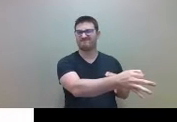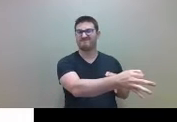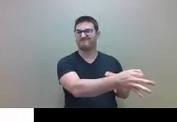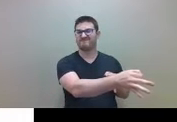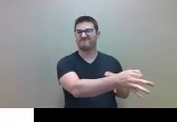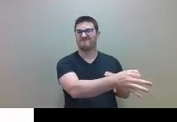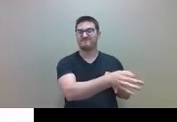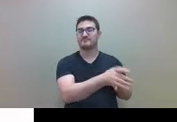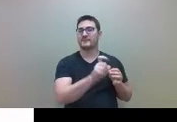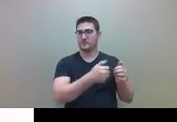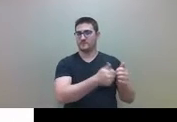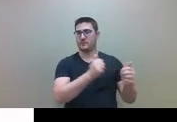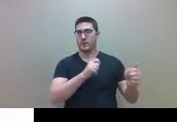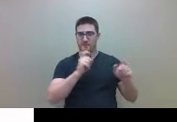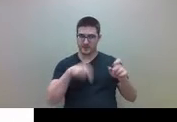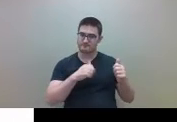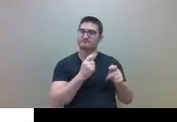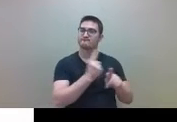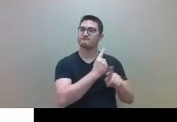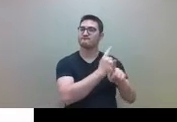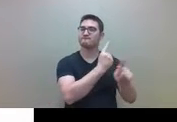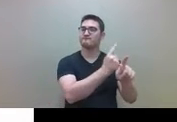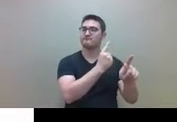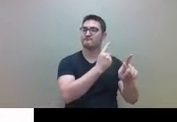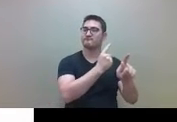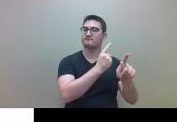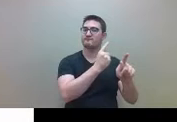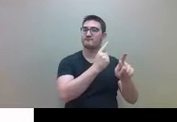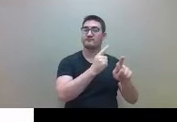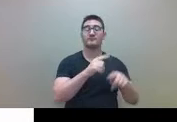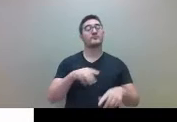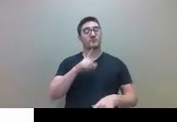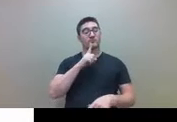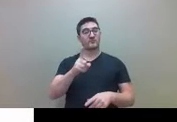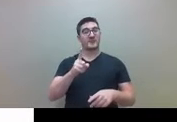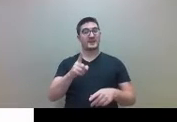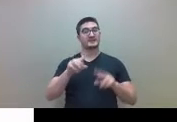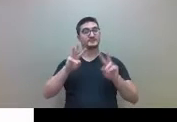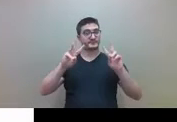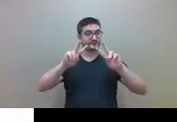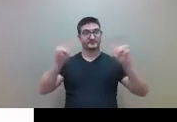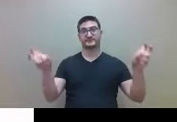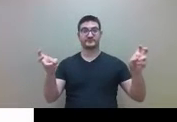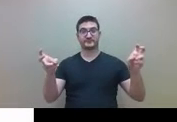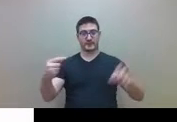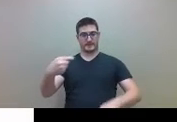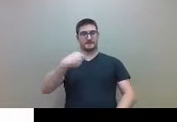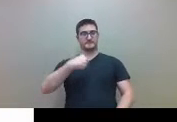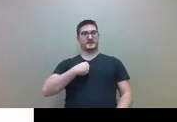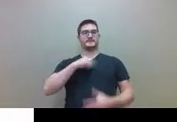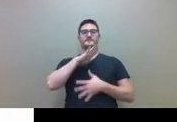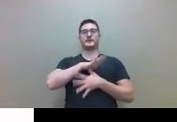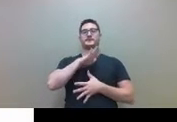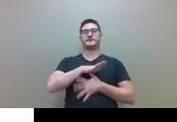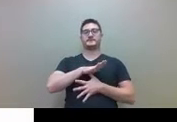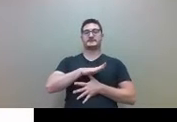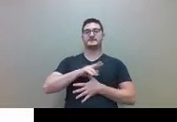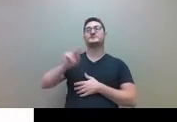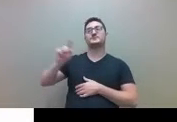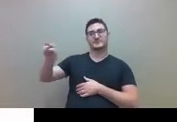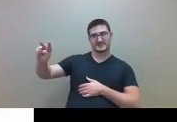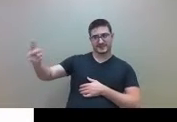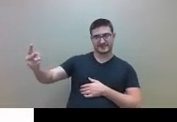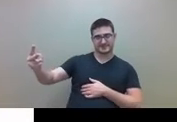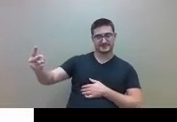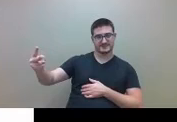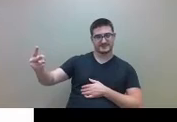thread. It's me before you. And I can't pour from that empty cup. It has to come from the overflow.